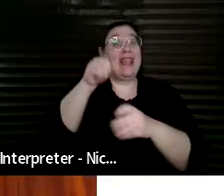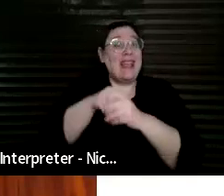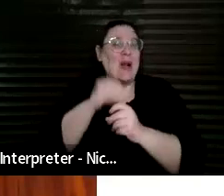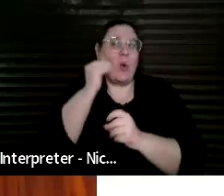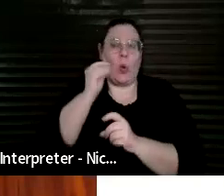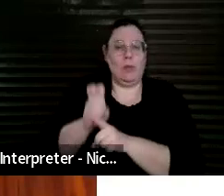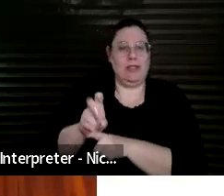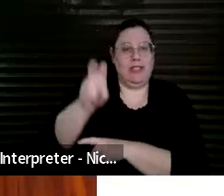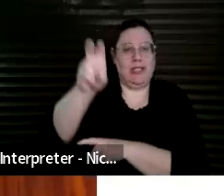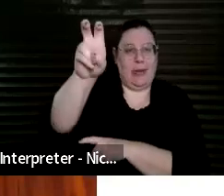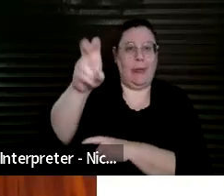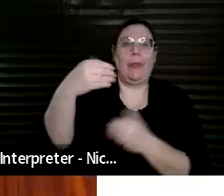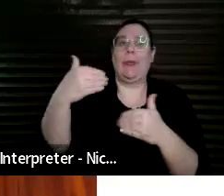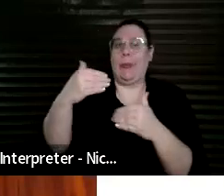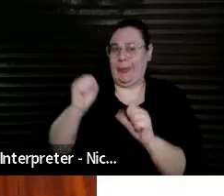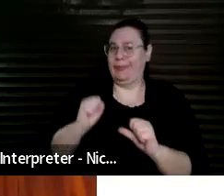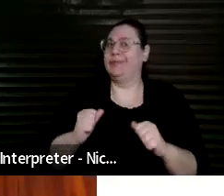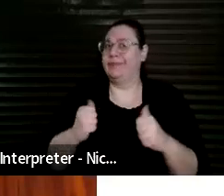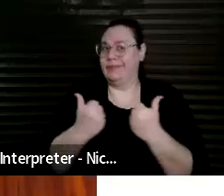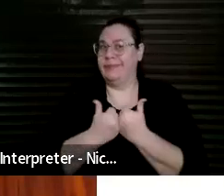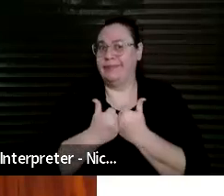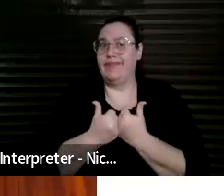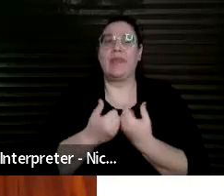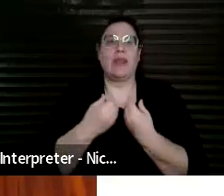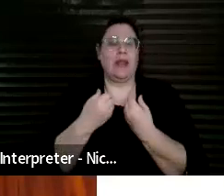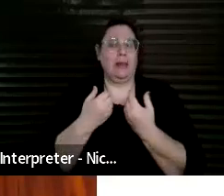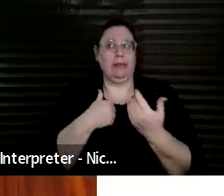present safety concerns.